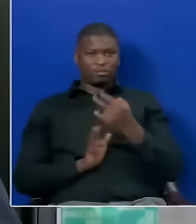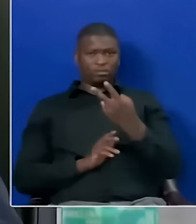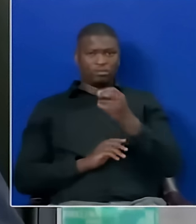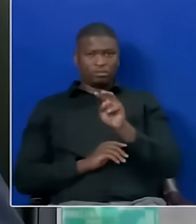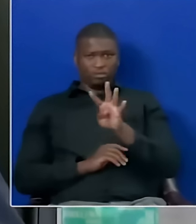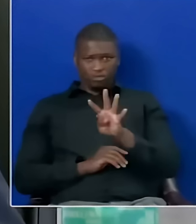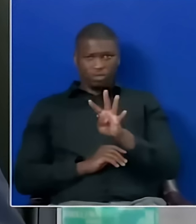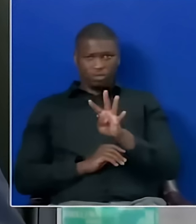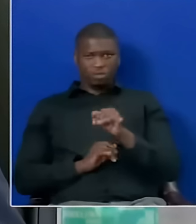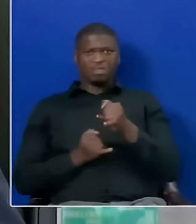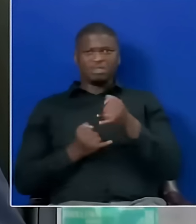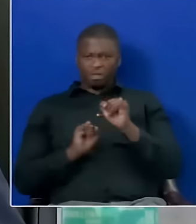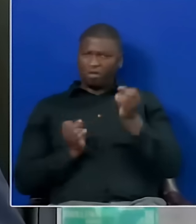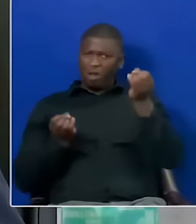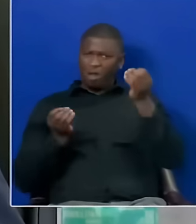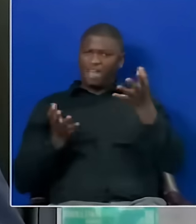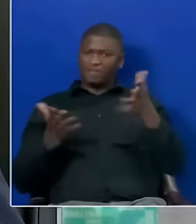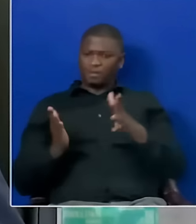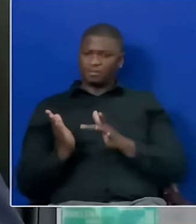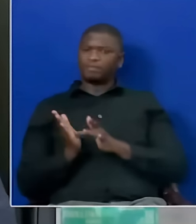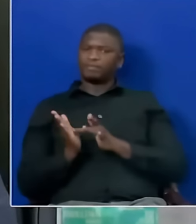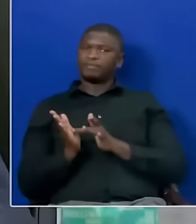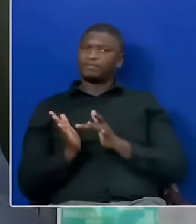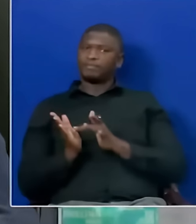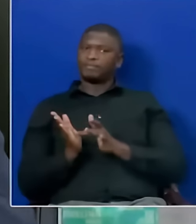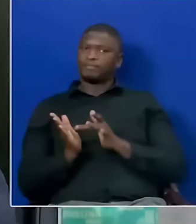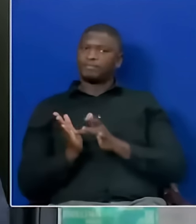on page... It's page 24. Yes.